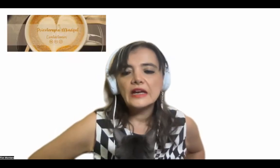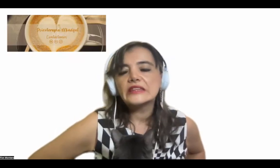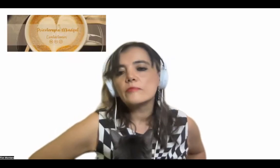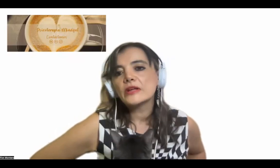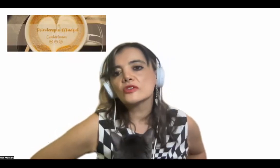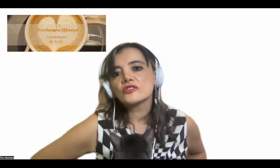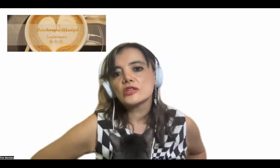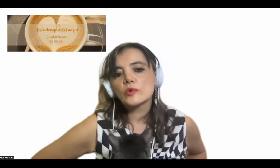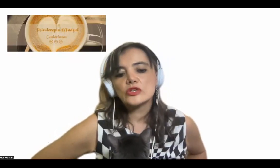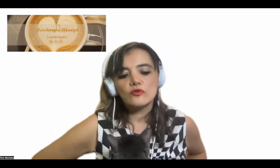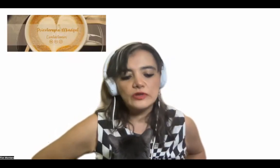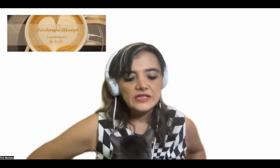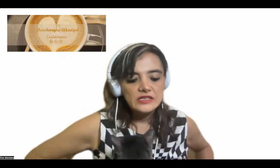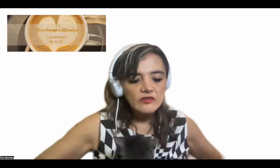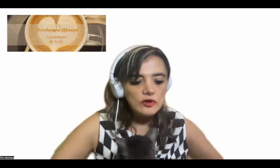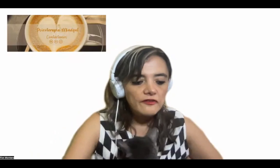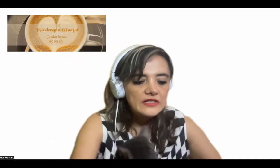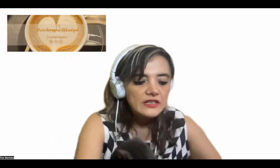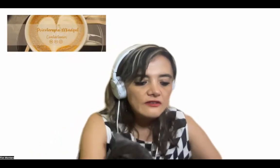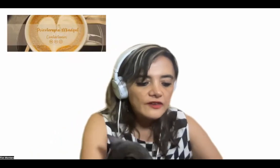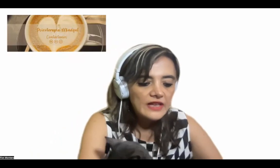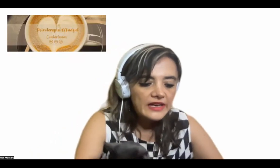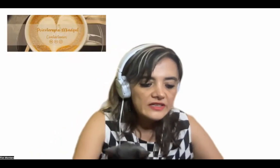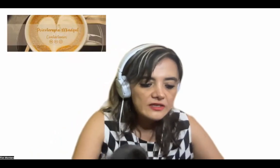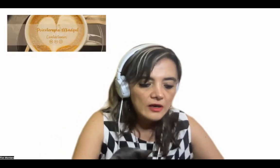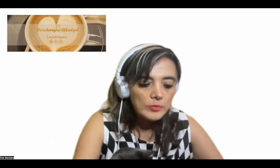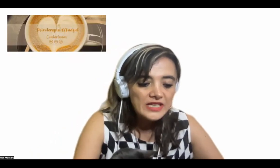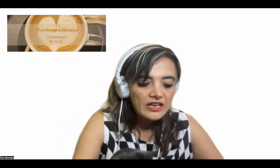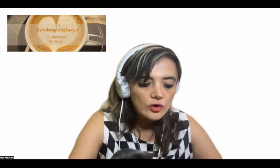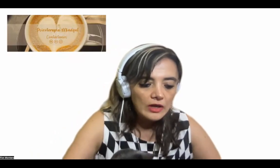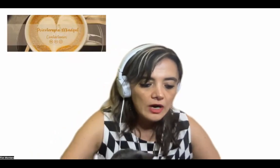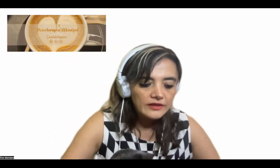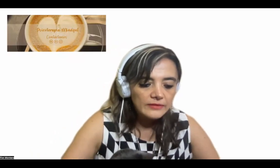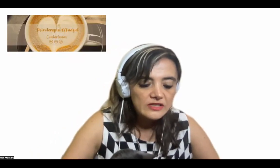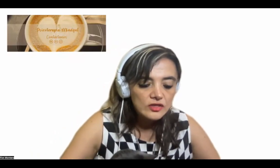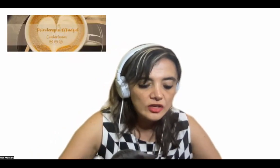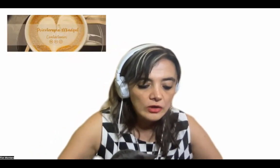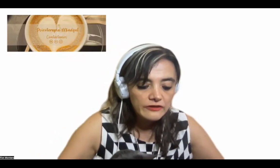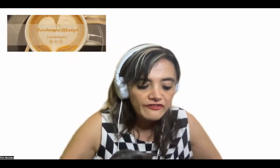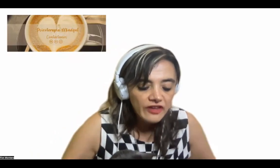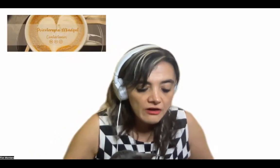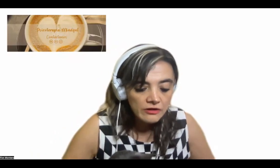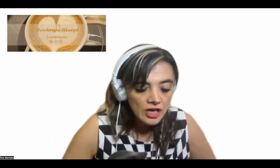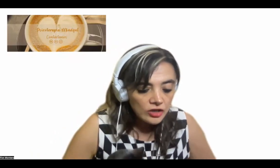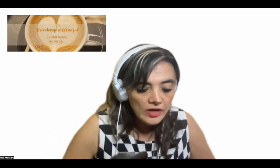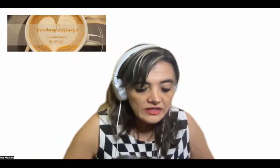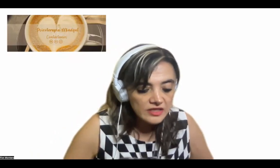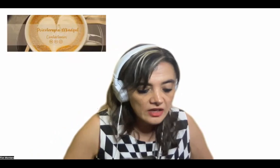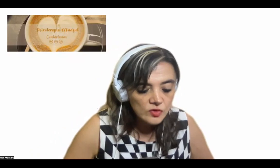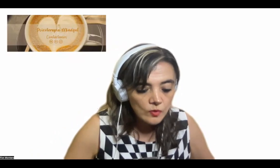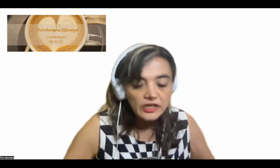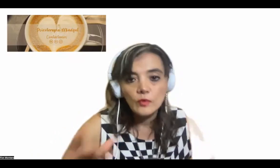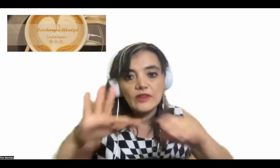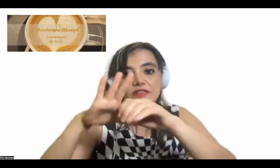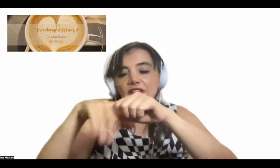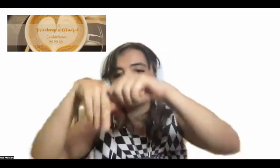but it depends on the situation. For instance, if you're facing something that is upsetting you a lot, that is causing you a lot of fear, you can stick